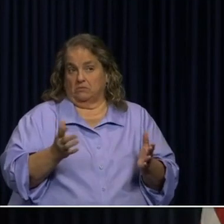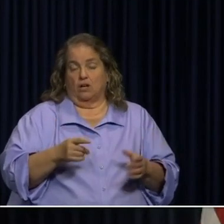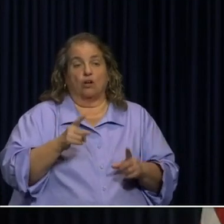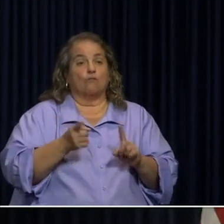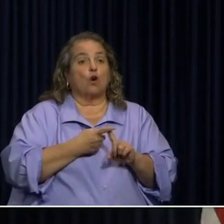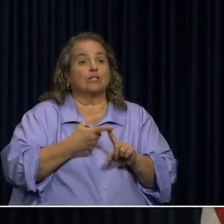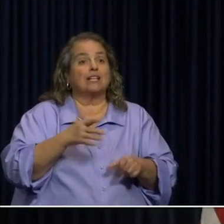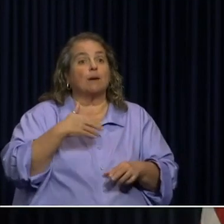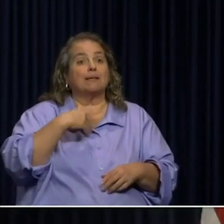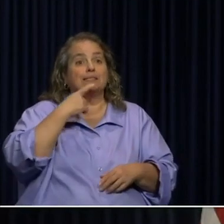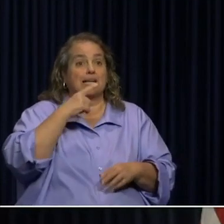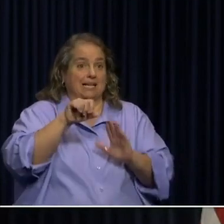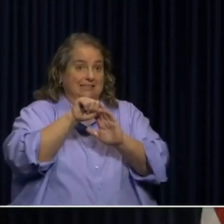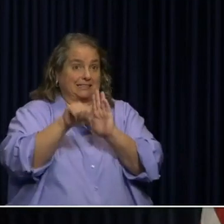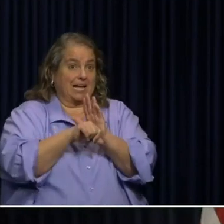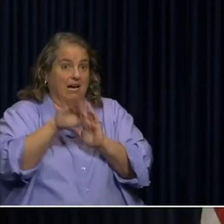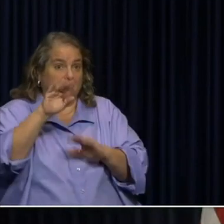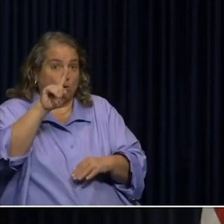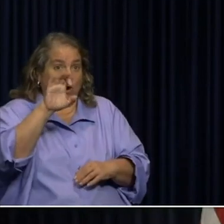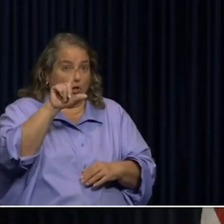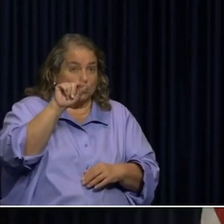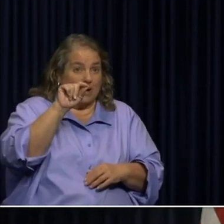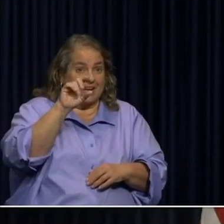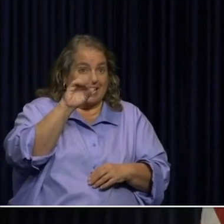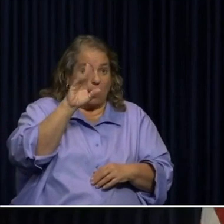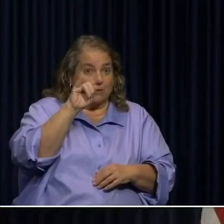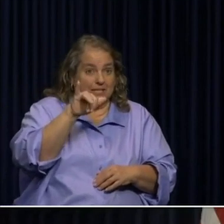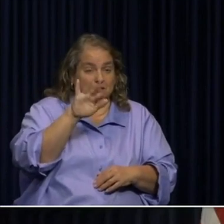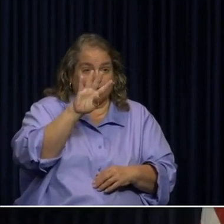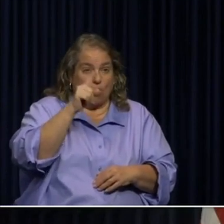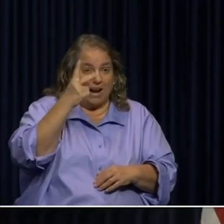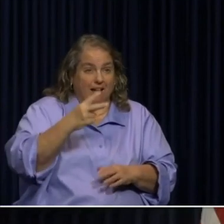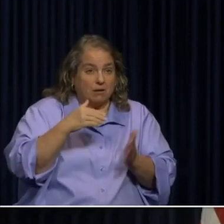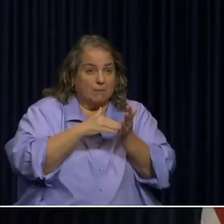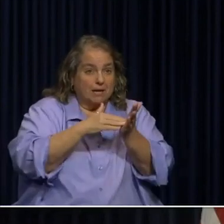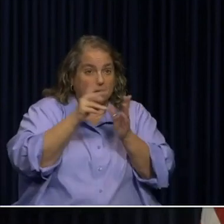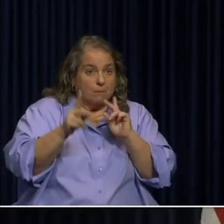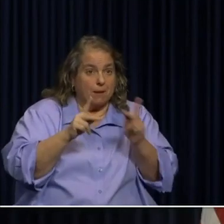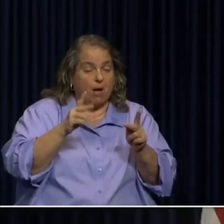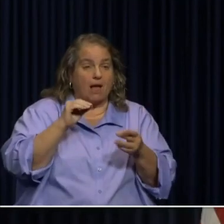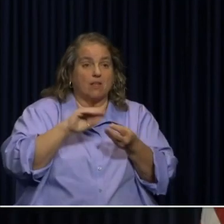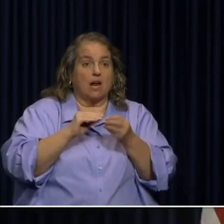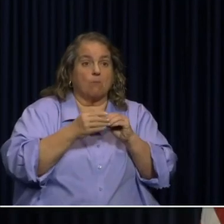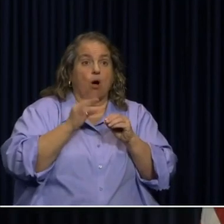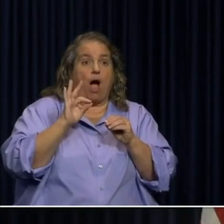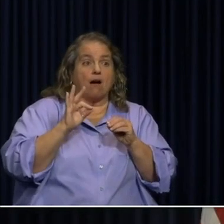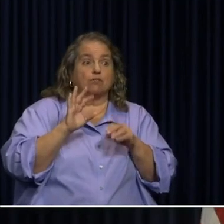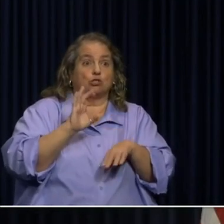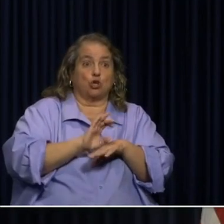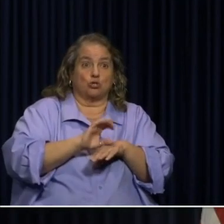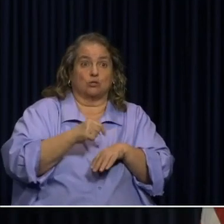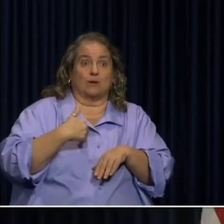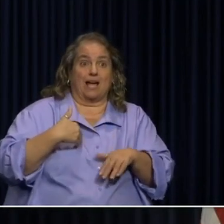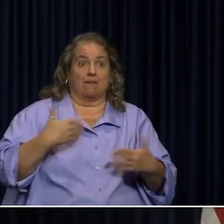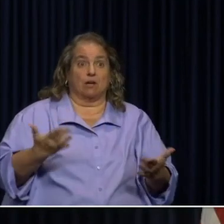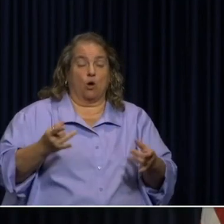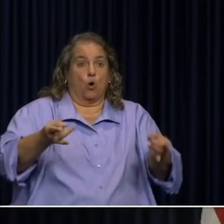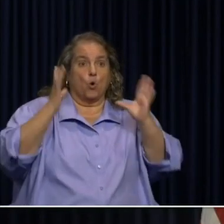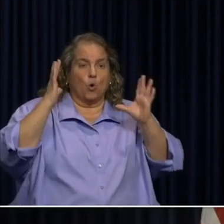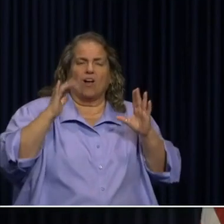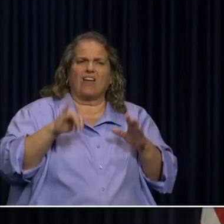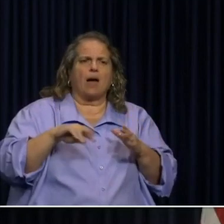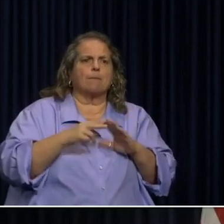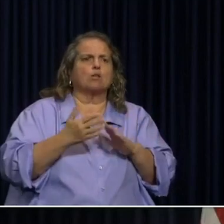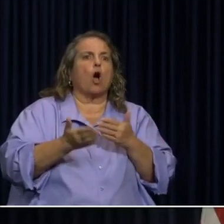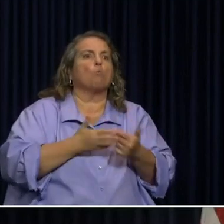state of 120 counties, 4.5 million people, and the number of houses of worship we have, that means just